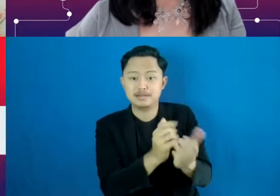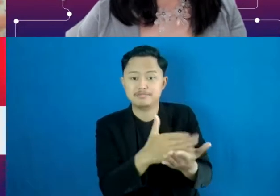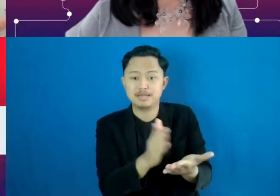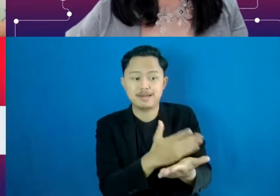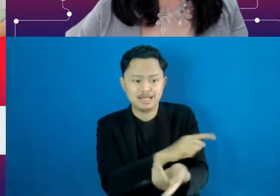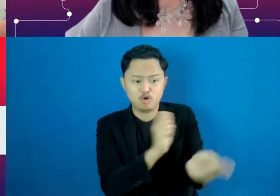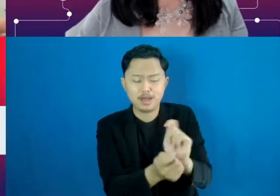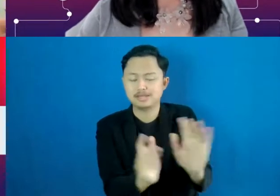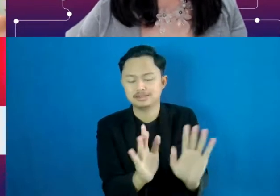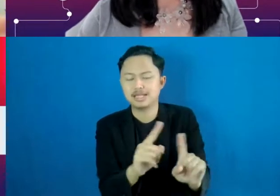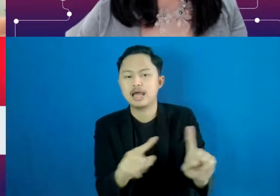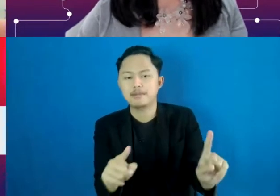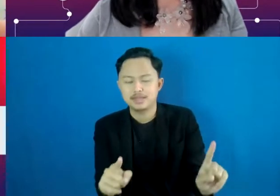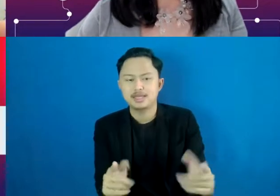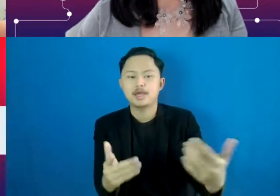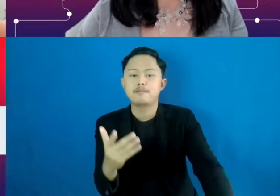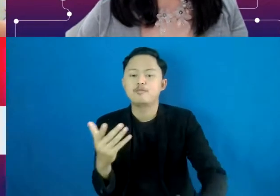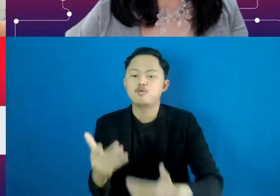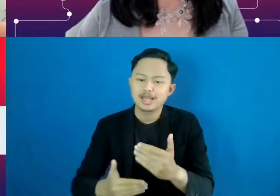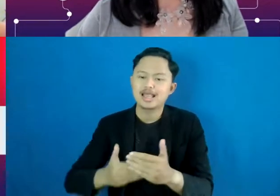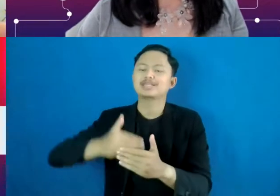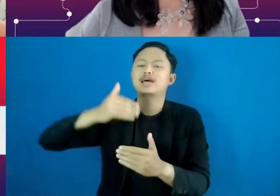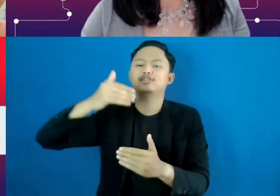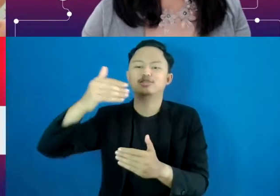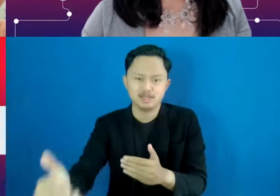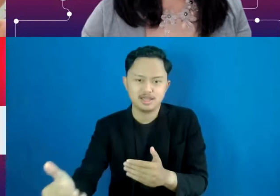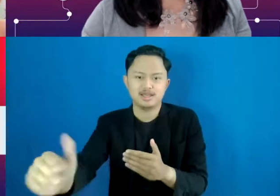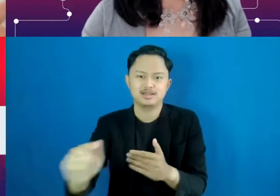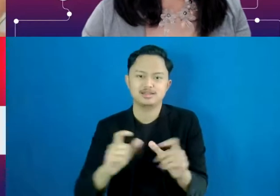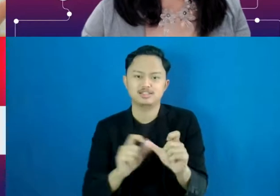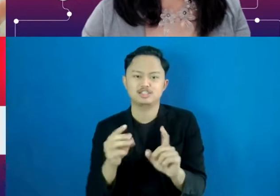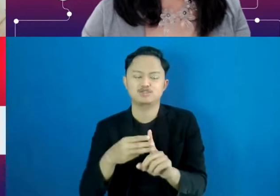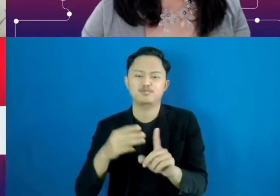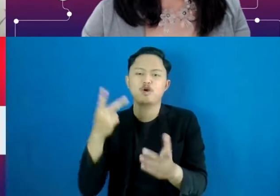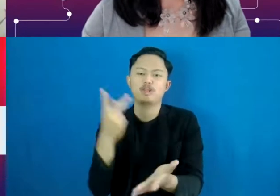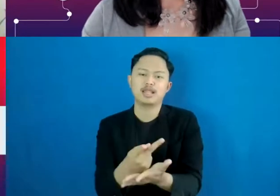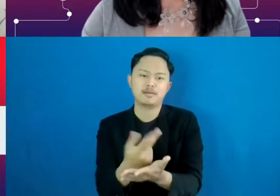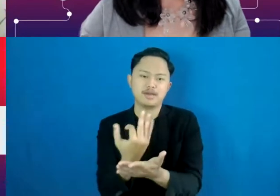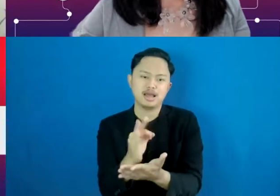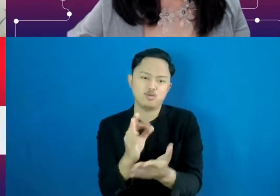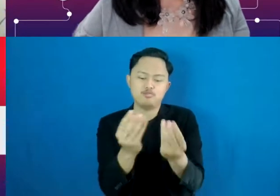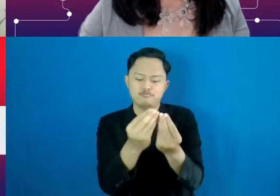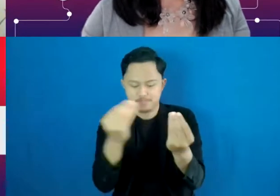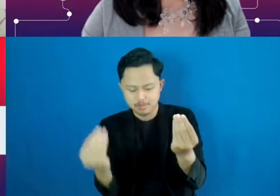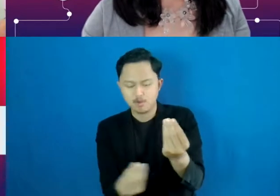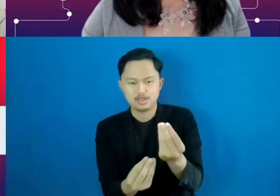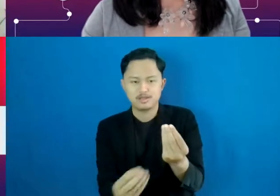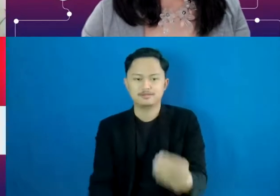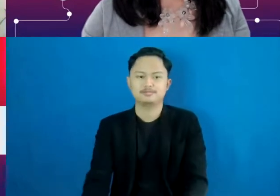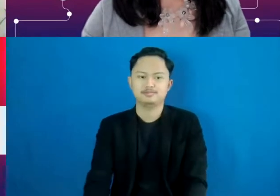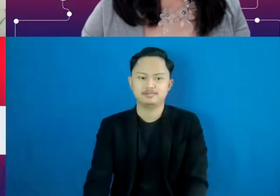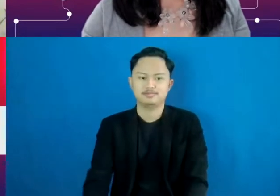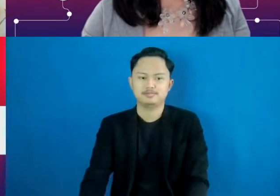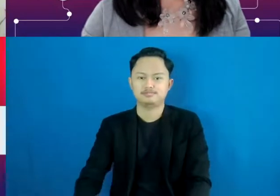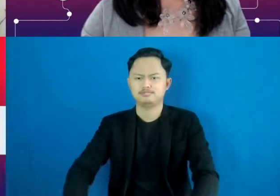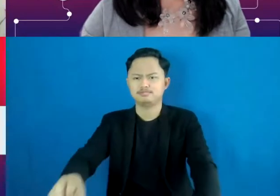the operator to subcontract and have a leasing contract. So it's the only model, for